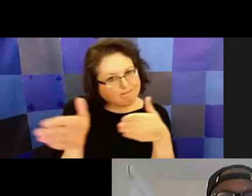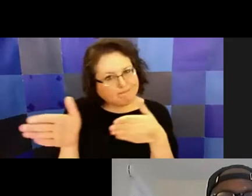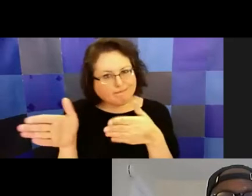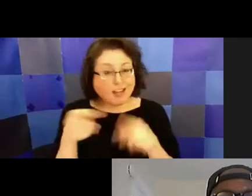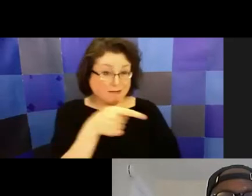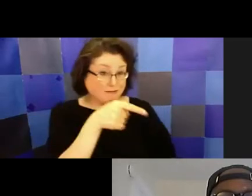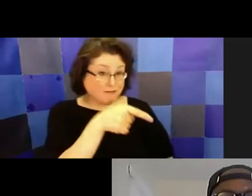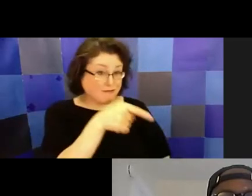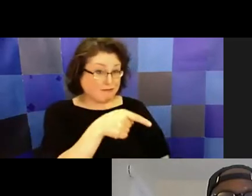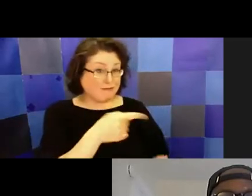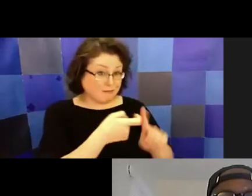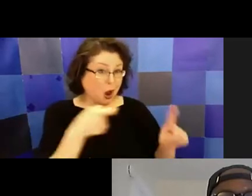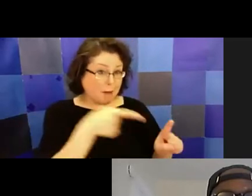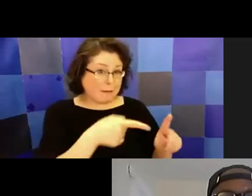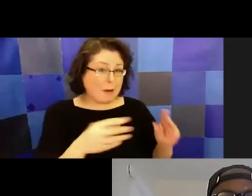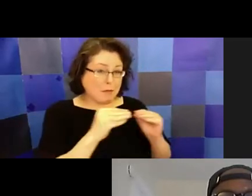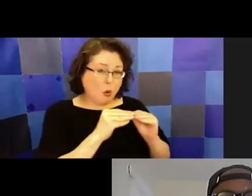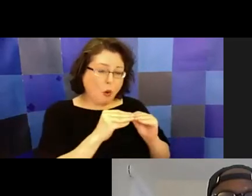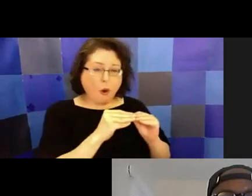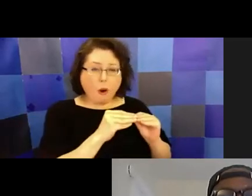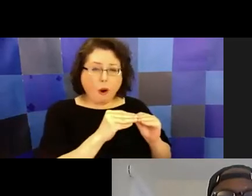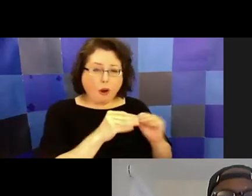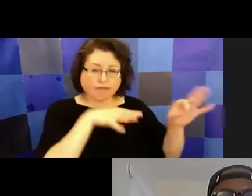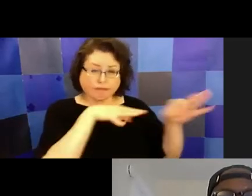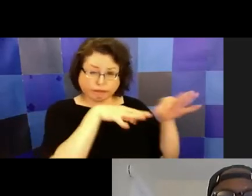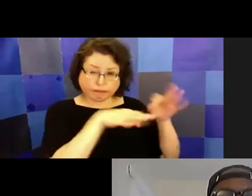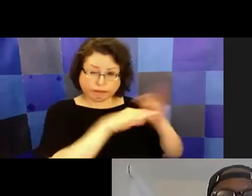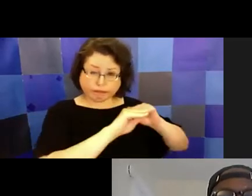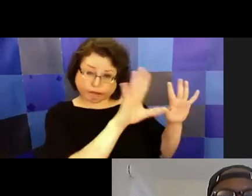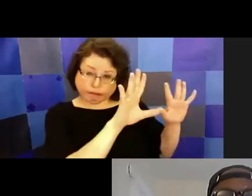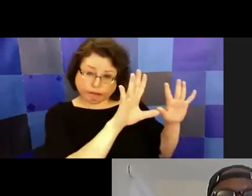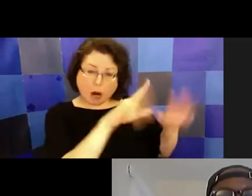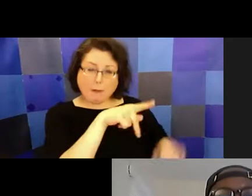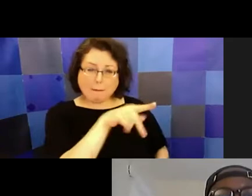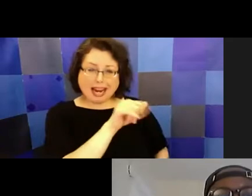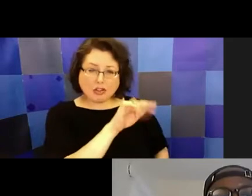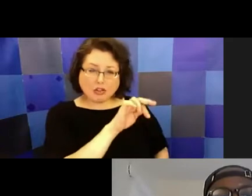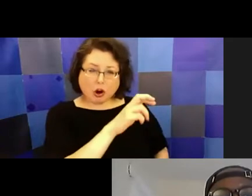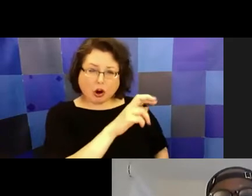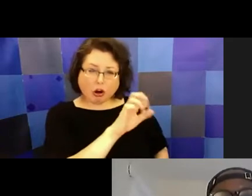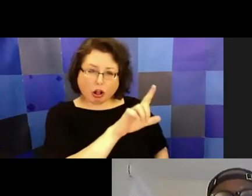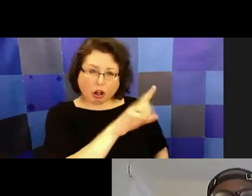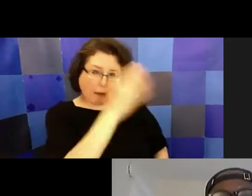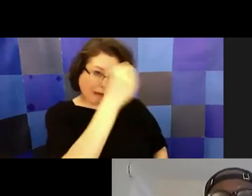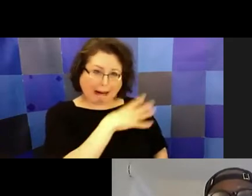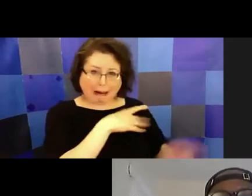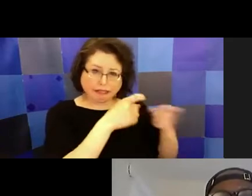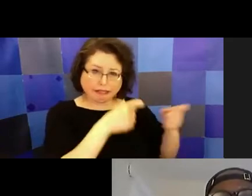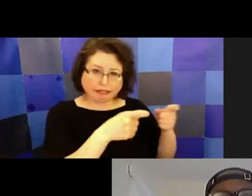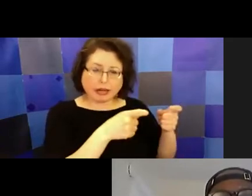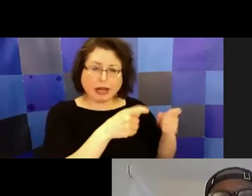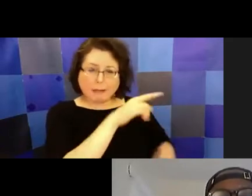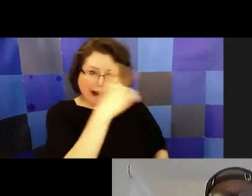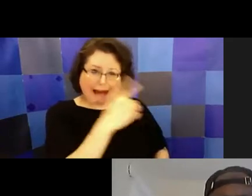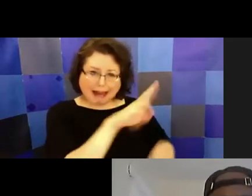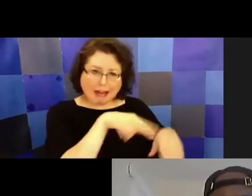from a more sort of explicitly patriarchal Black nationalism and Pan-Africanism,